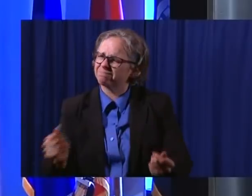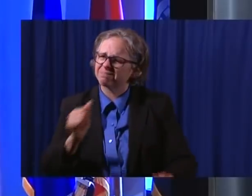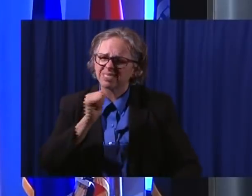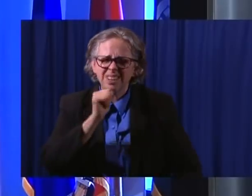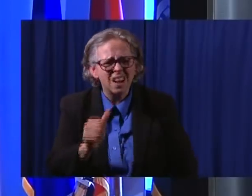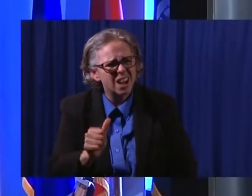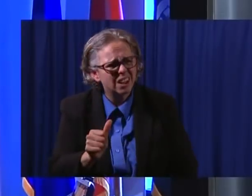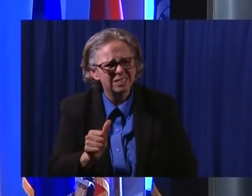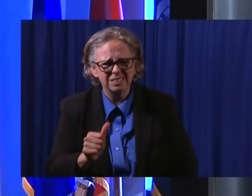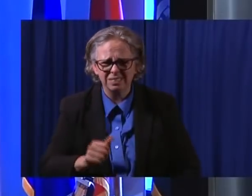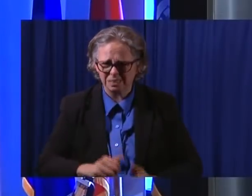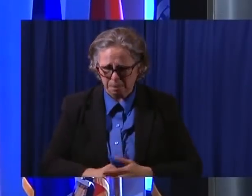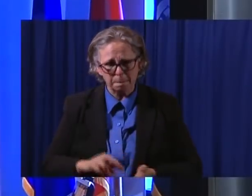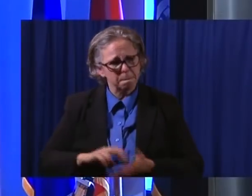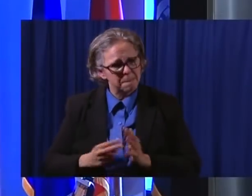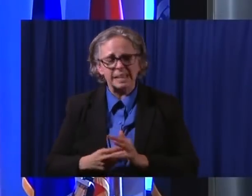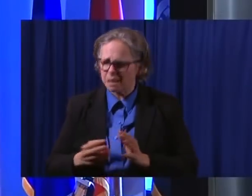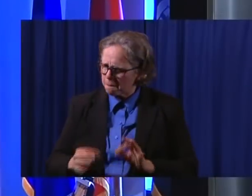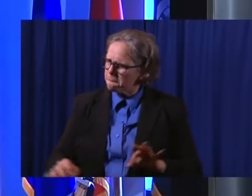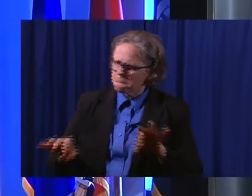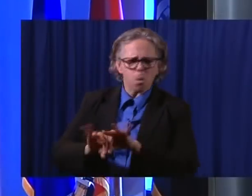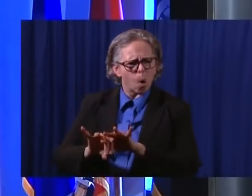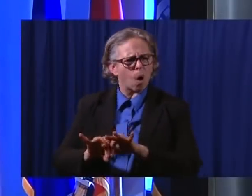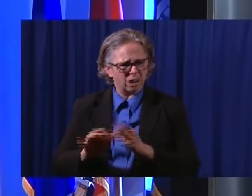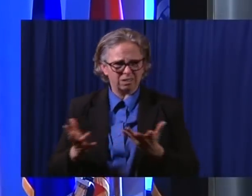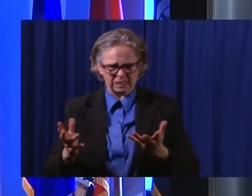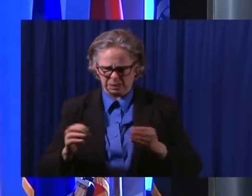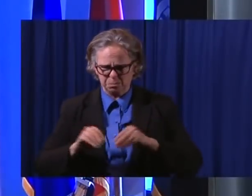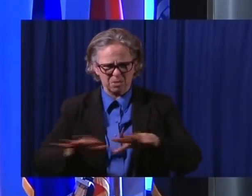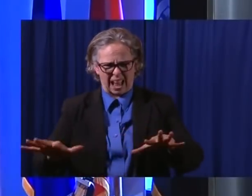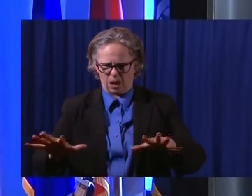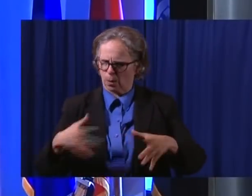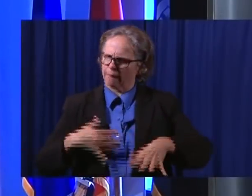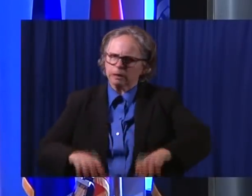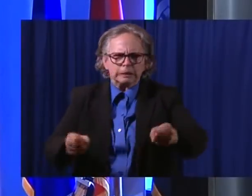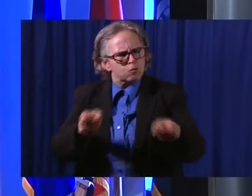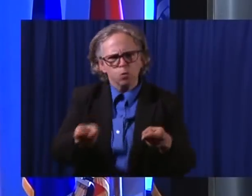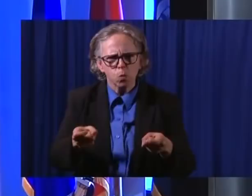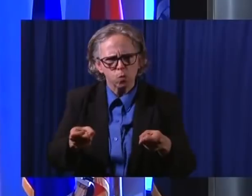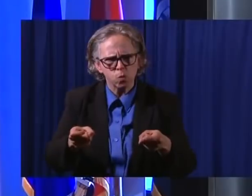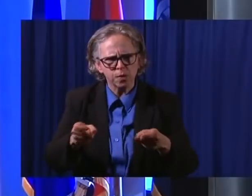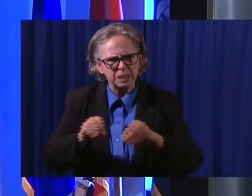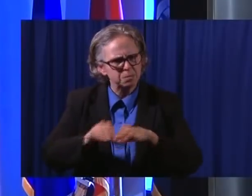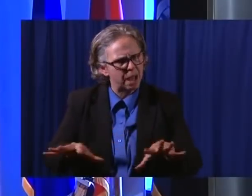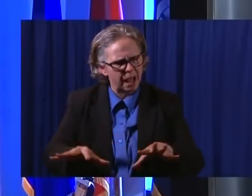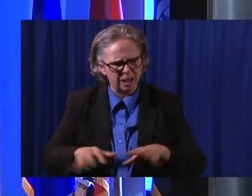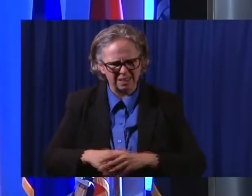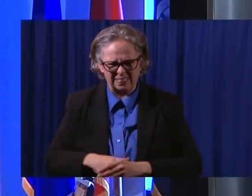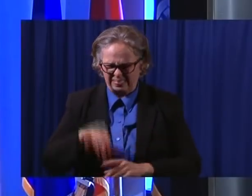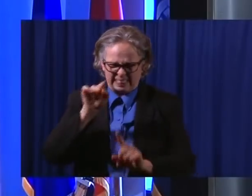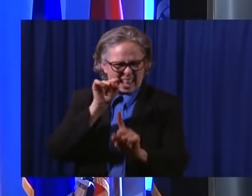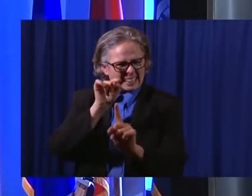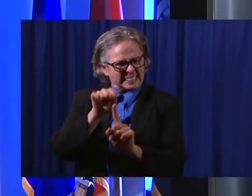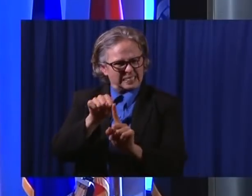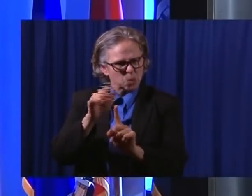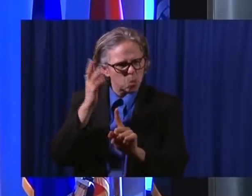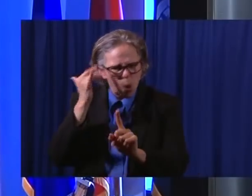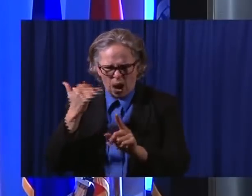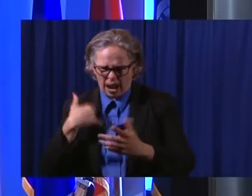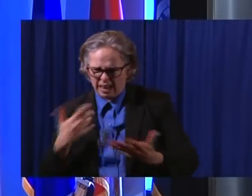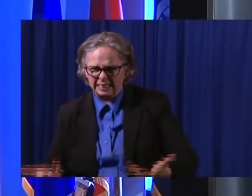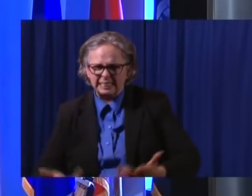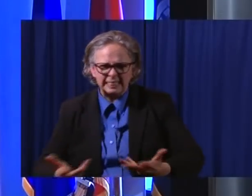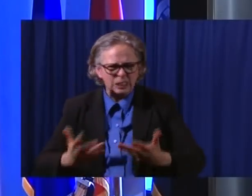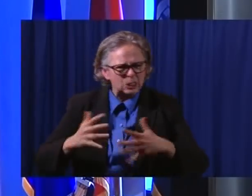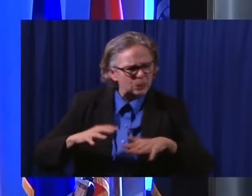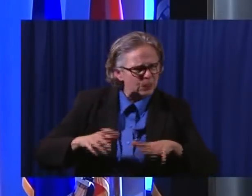the virus is job one for us, and we are dedicated to that, and testing is an important part of that.